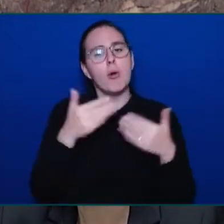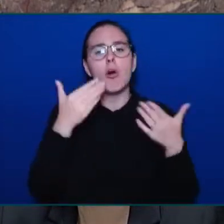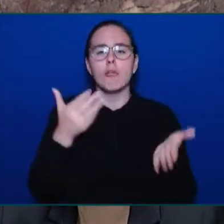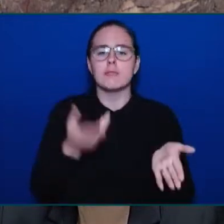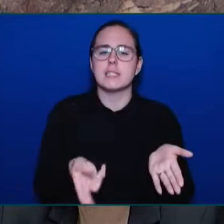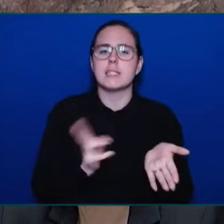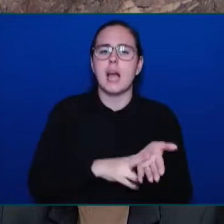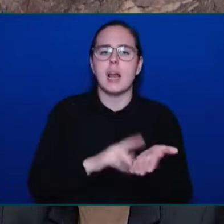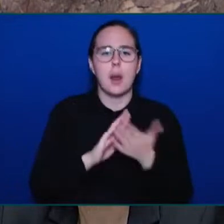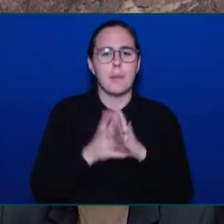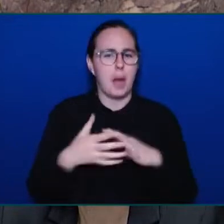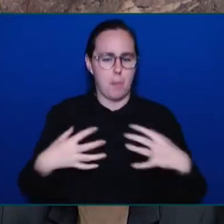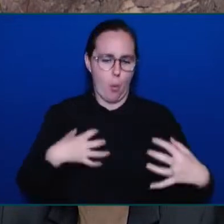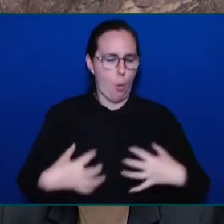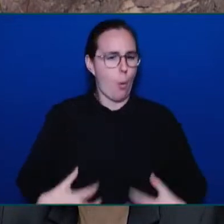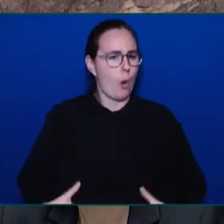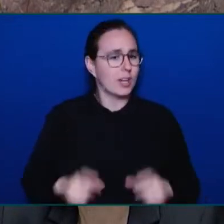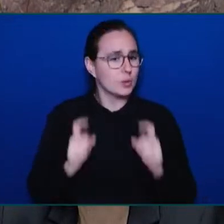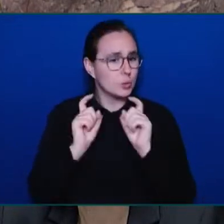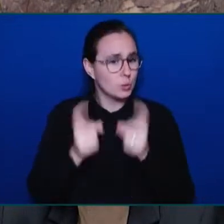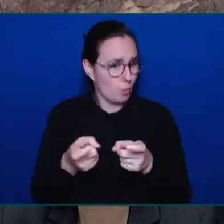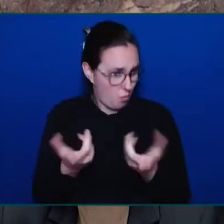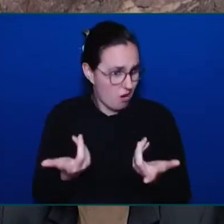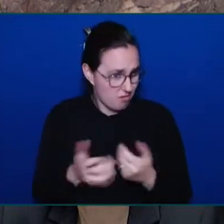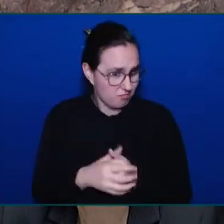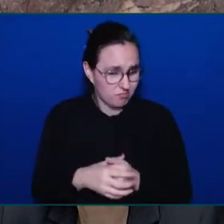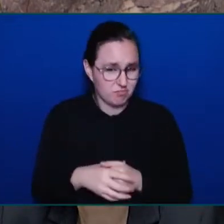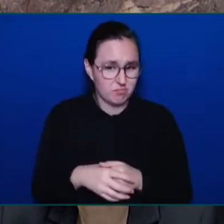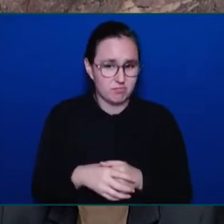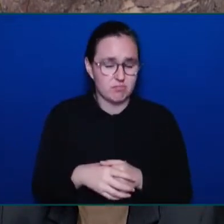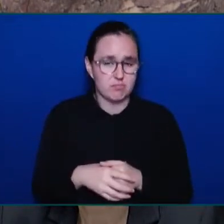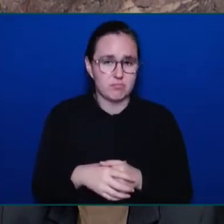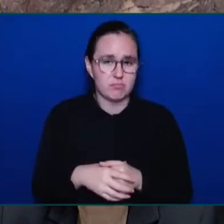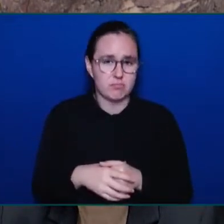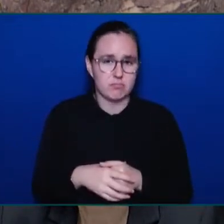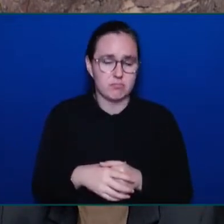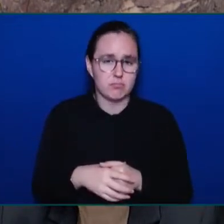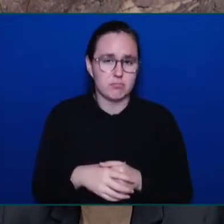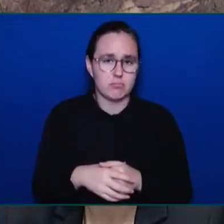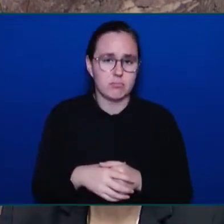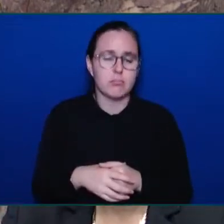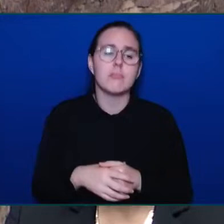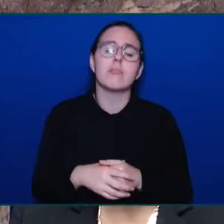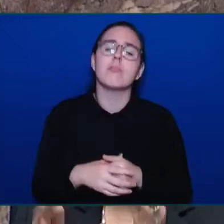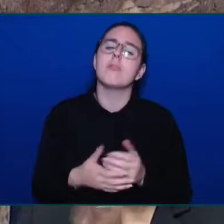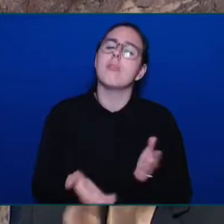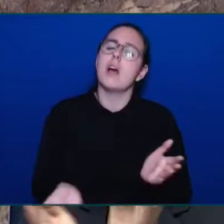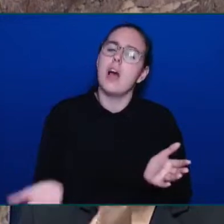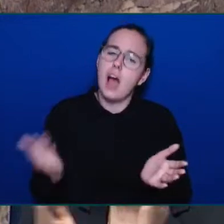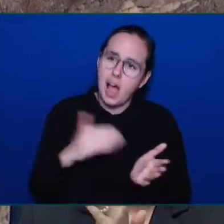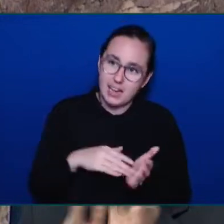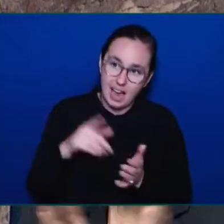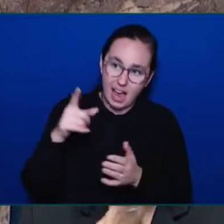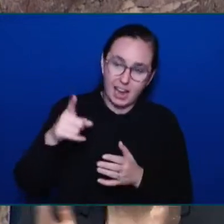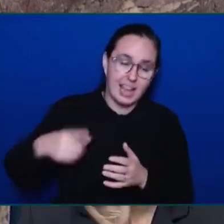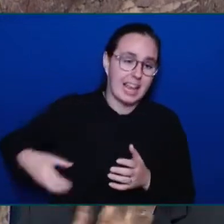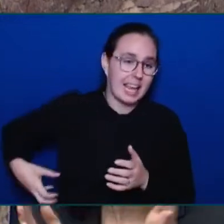it's consider being an organ donor, and we again thank the Foundation for their important work.